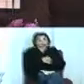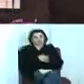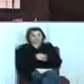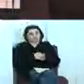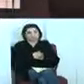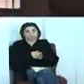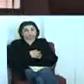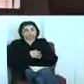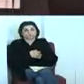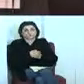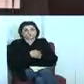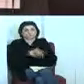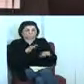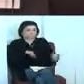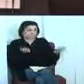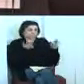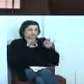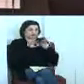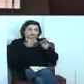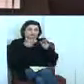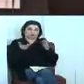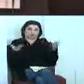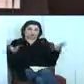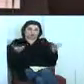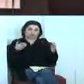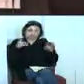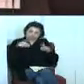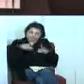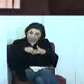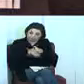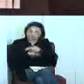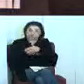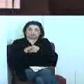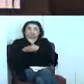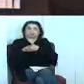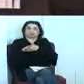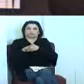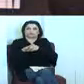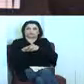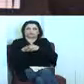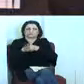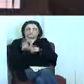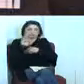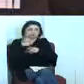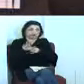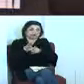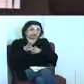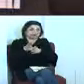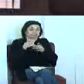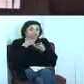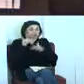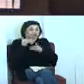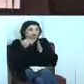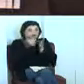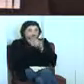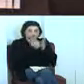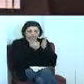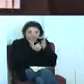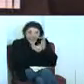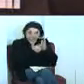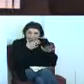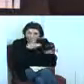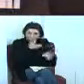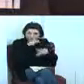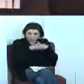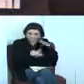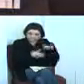But the important thing is to walk through it, to take your next step, to move to your